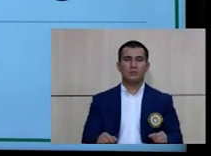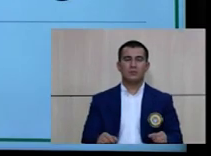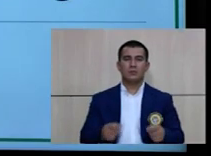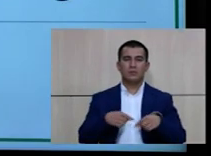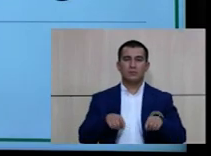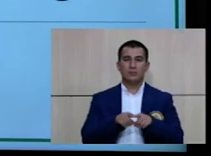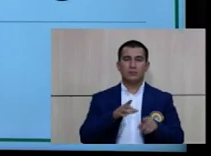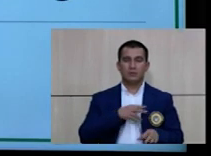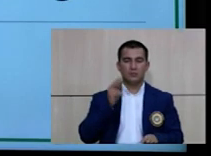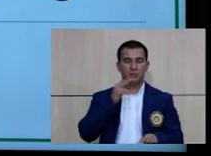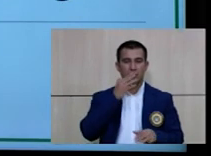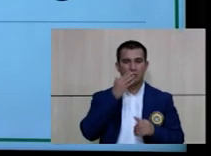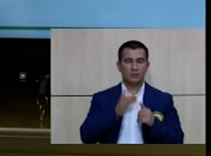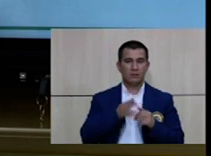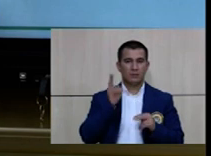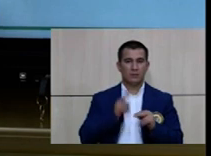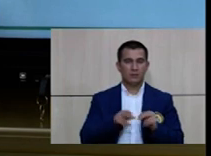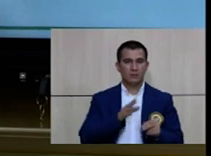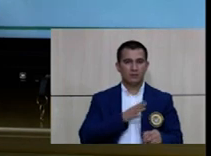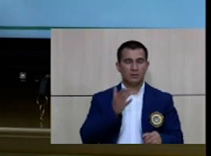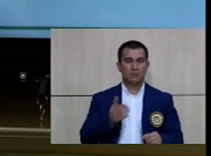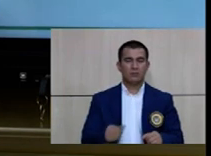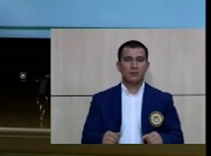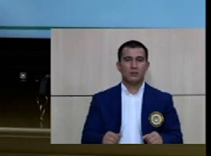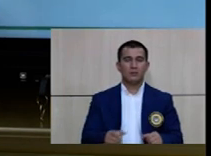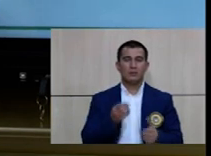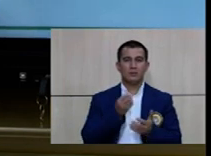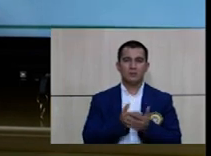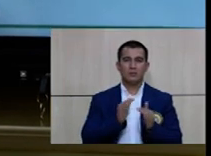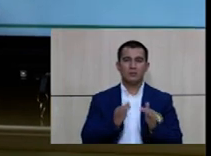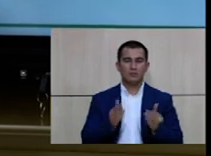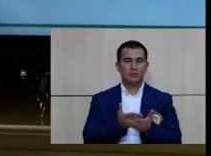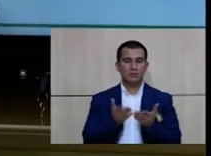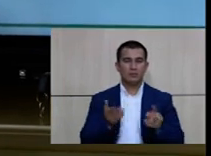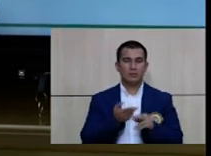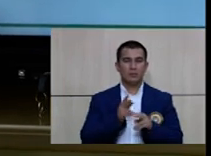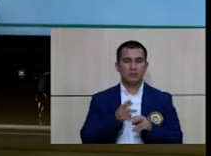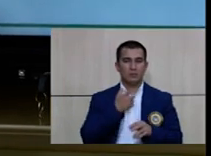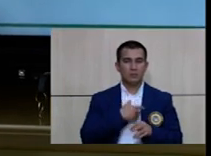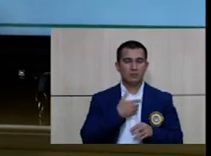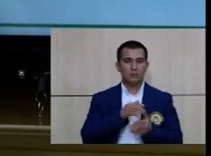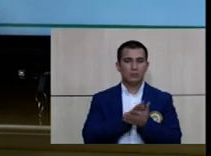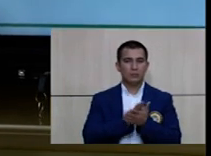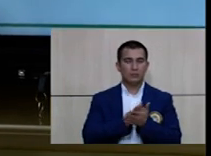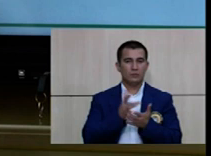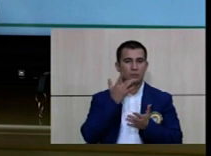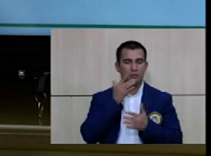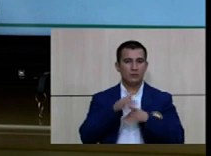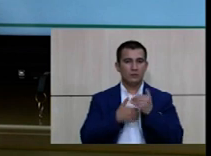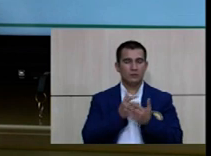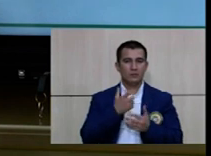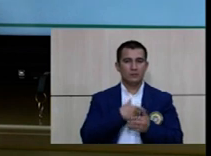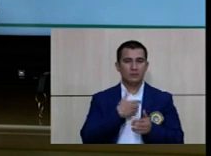Shu bilan darsimiz yakuniga yetdi. Aziz o'quvchilar, gigiyena qoidalarga rioya